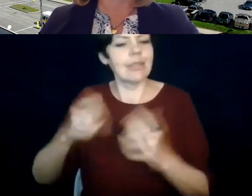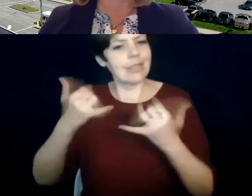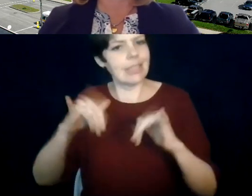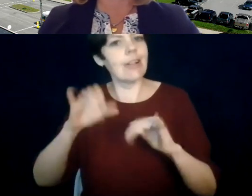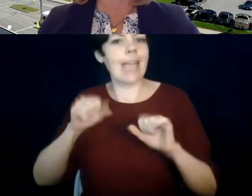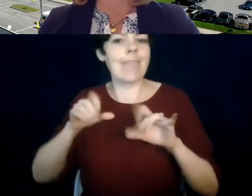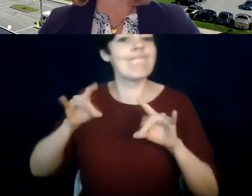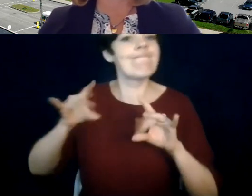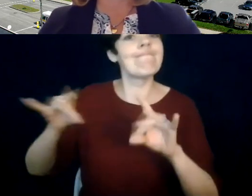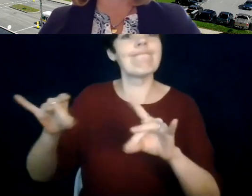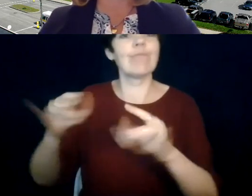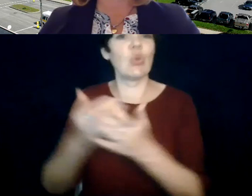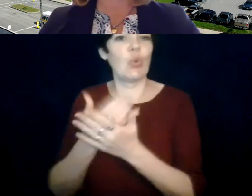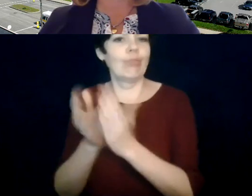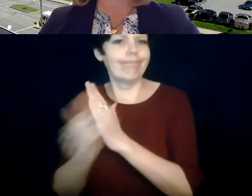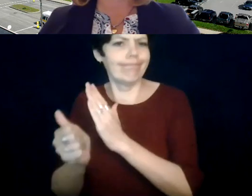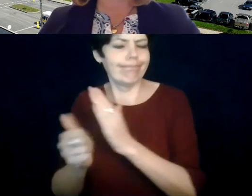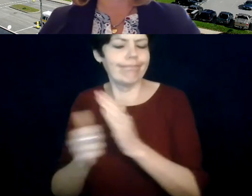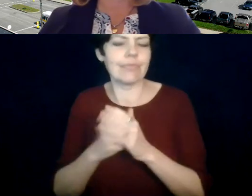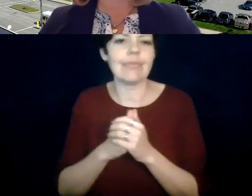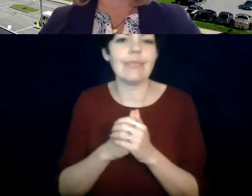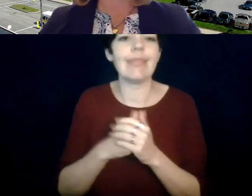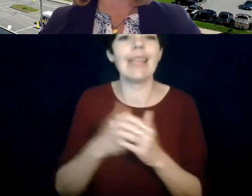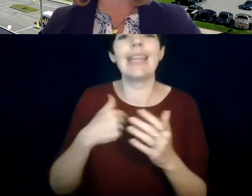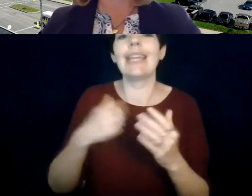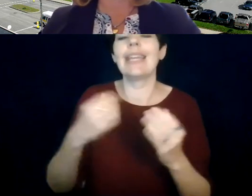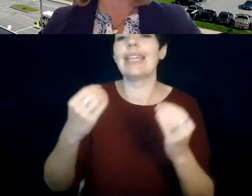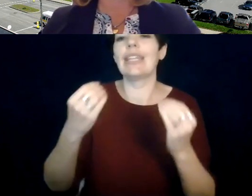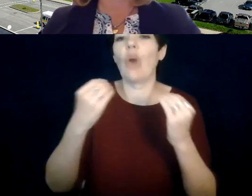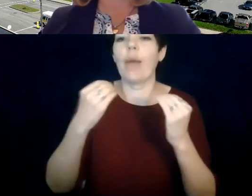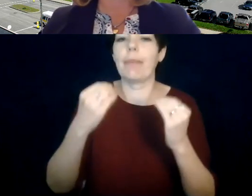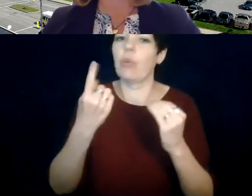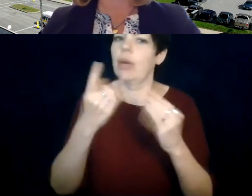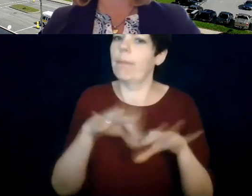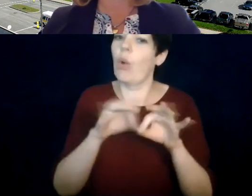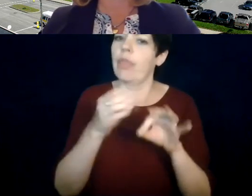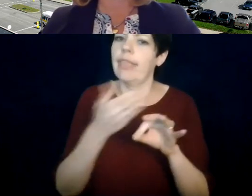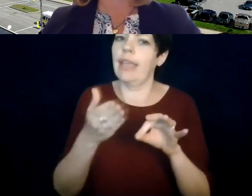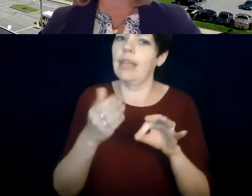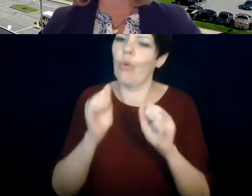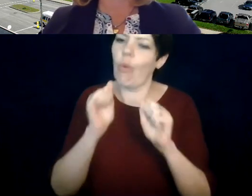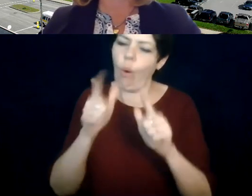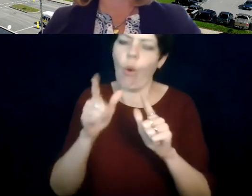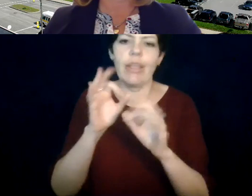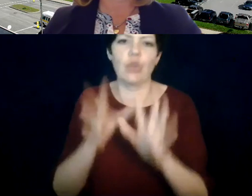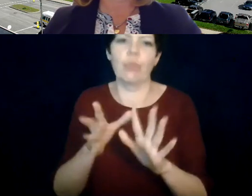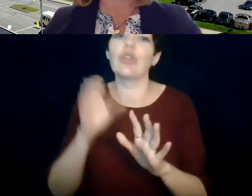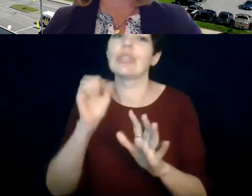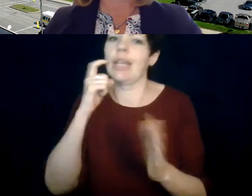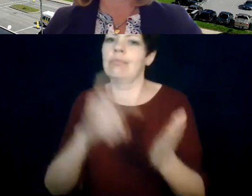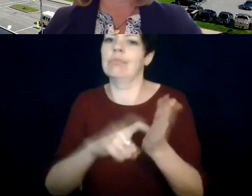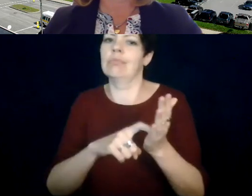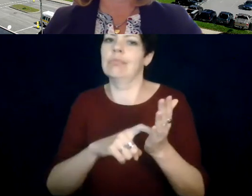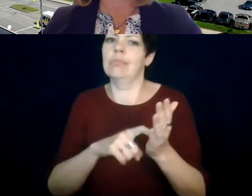He taught, he's one of the most important things, and all of you interpreters on the phone can appreciate this and take this to heart,